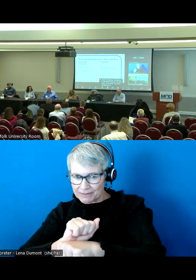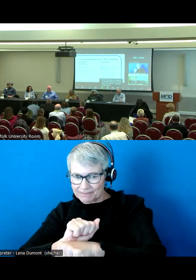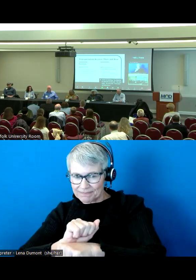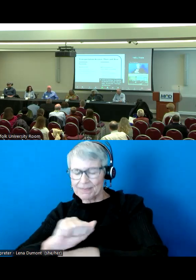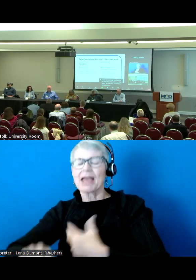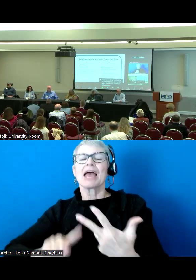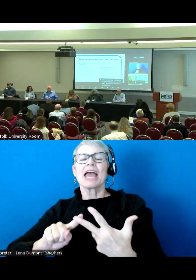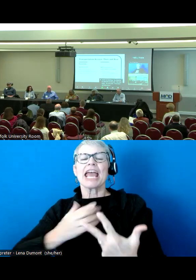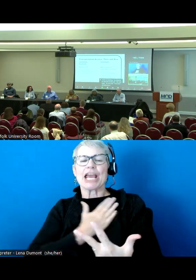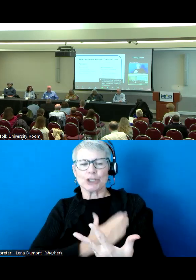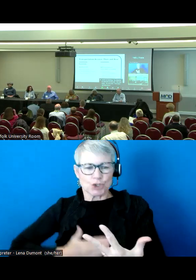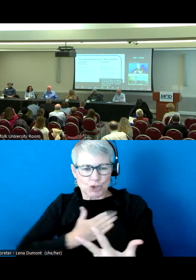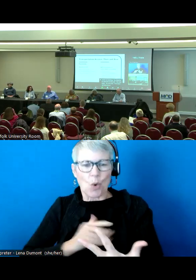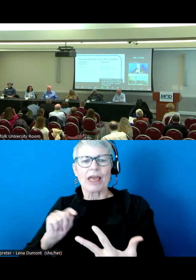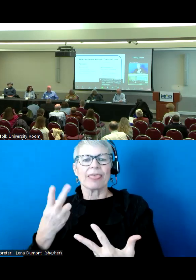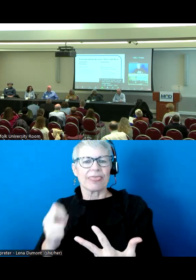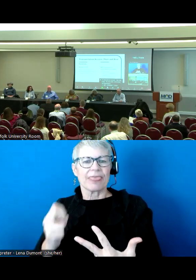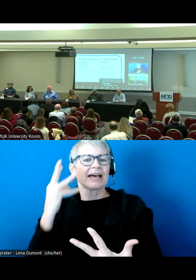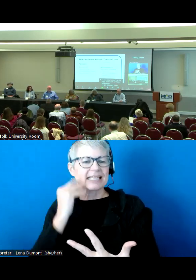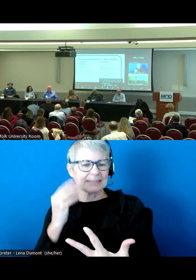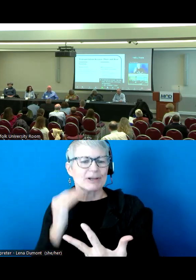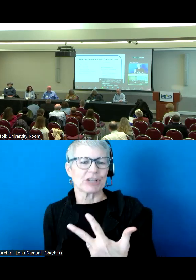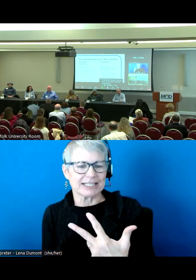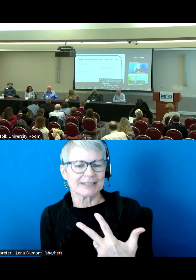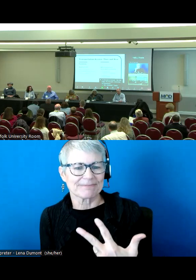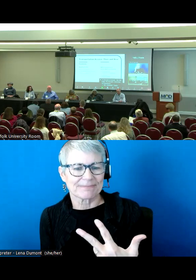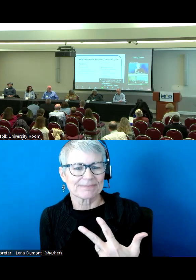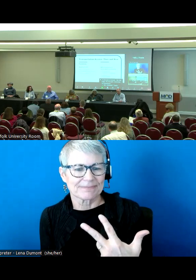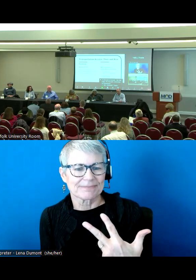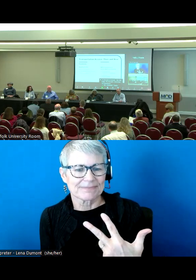Thanks, Mick. When I was thinking of this last night, I have to say,